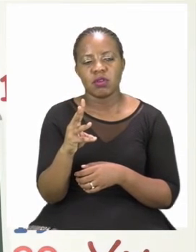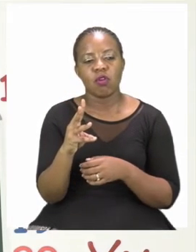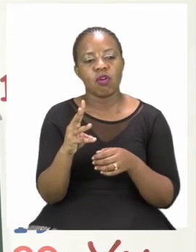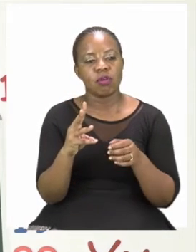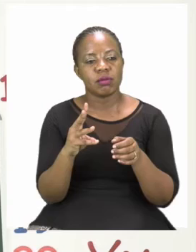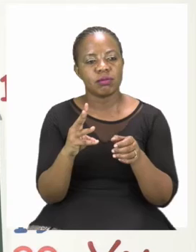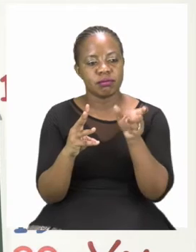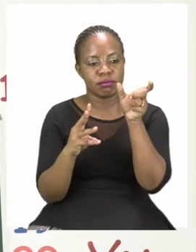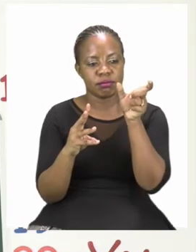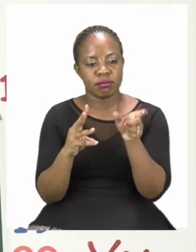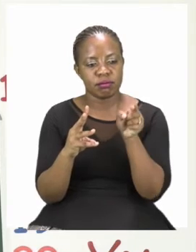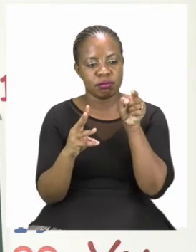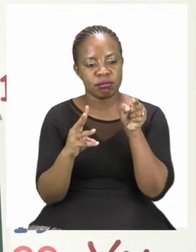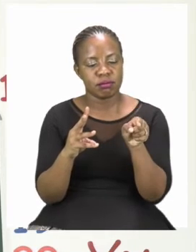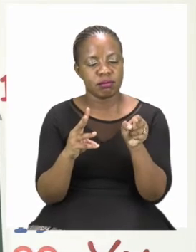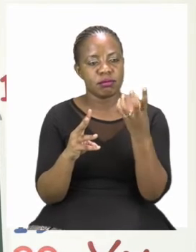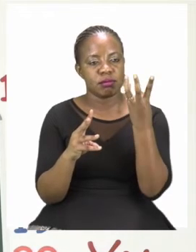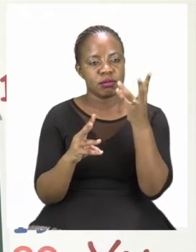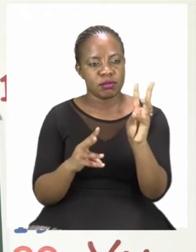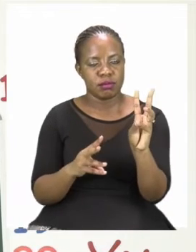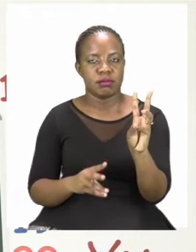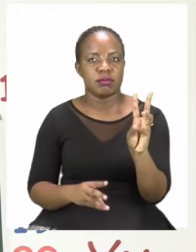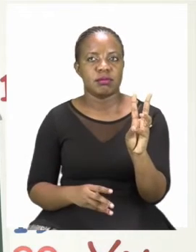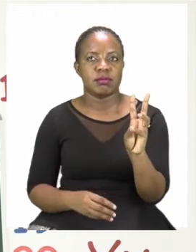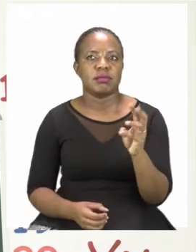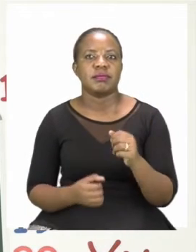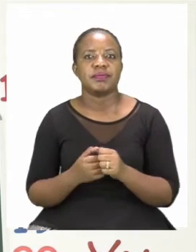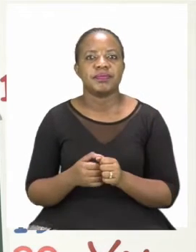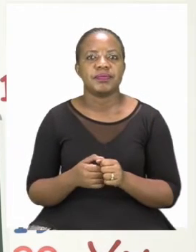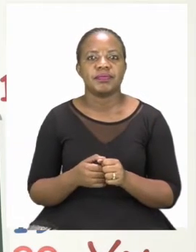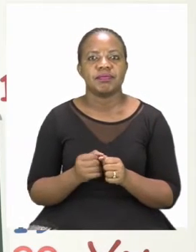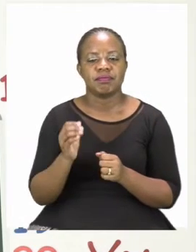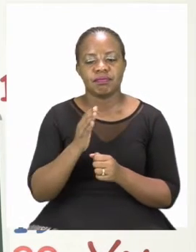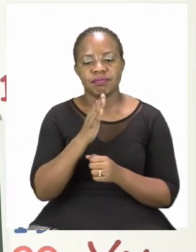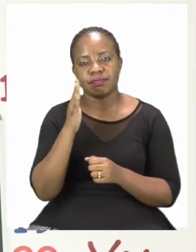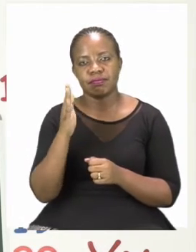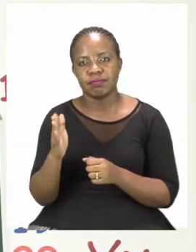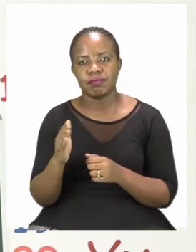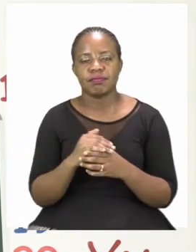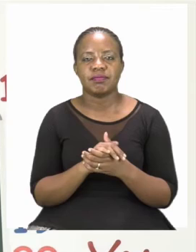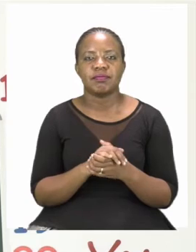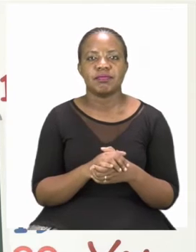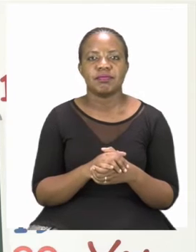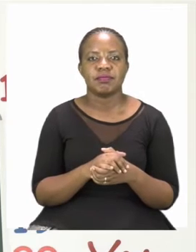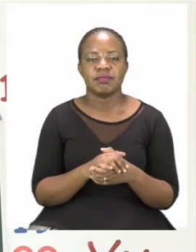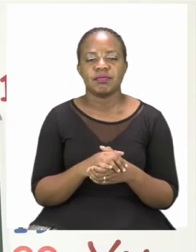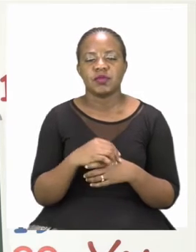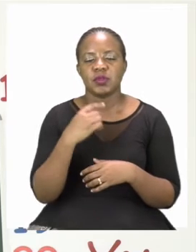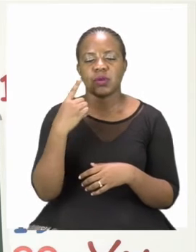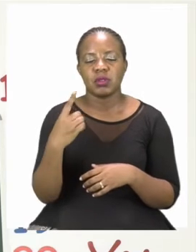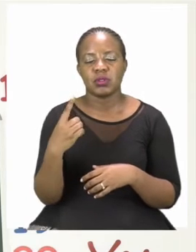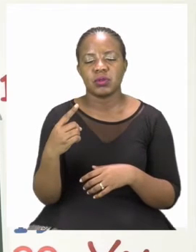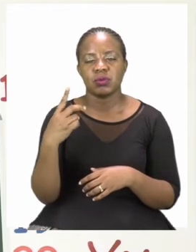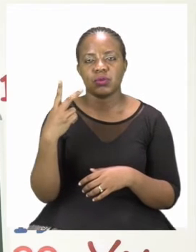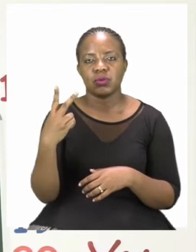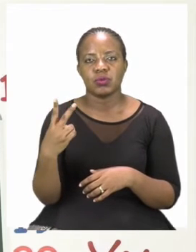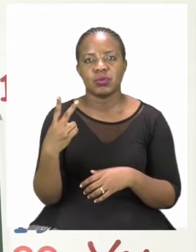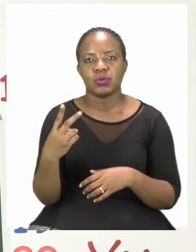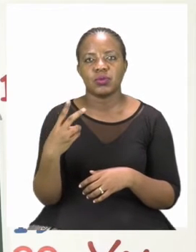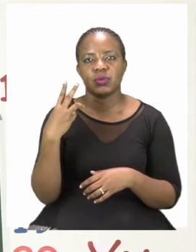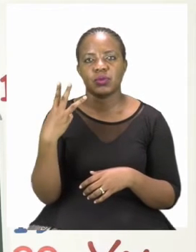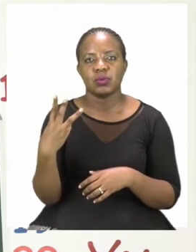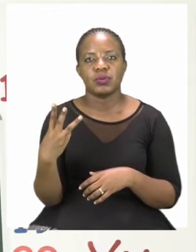scissors, you put it away. So I have cut out my different cards and they are all over on